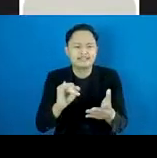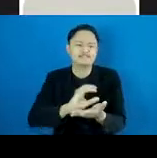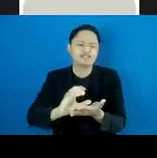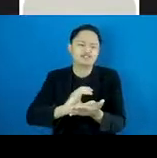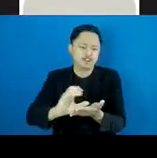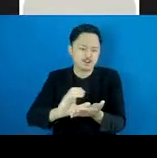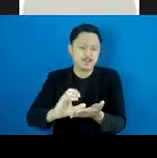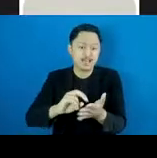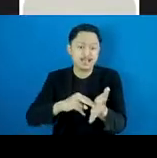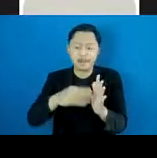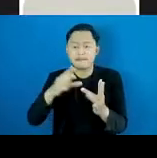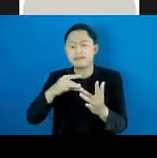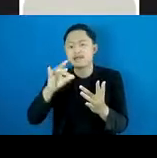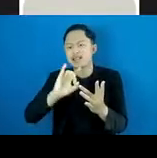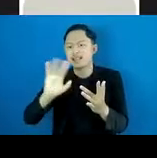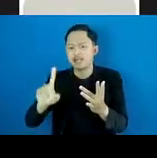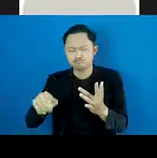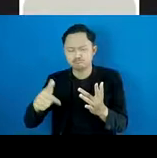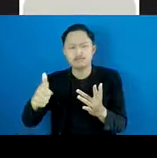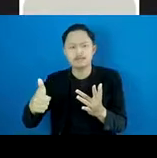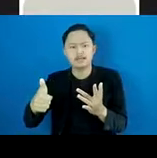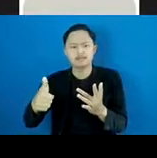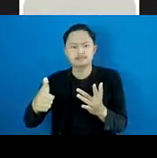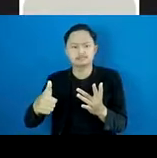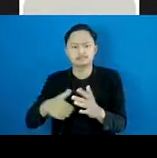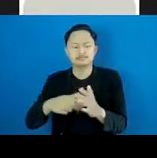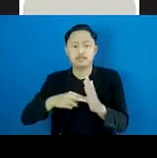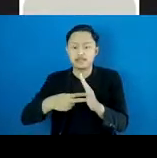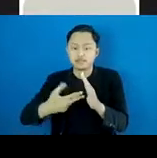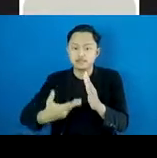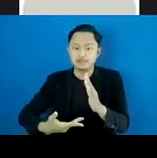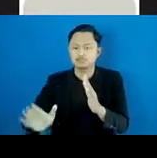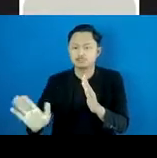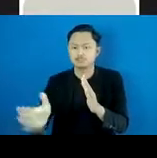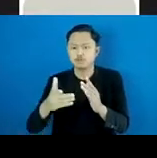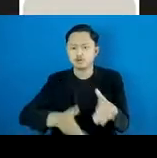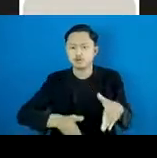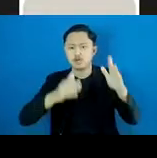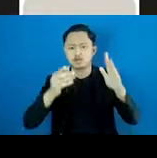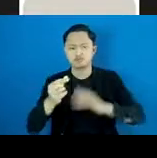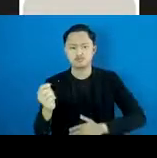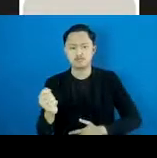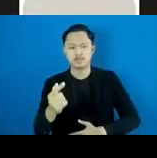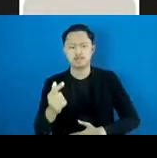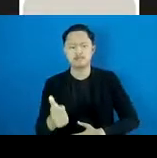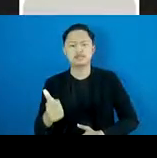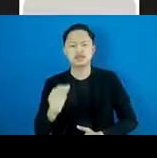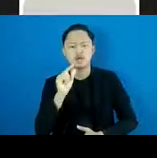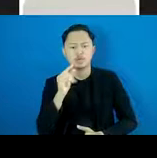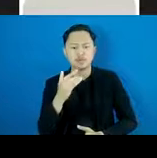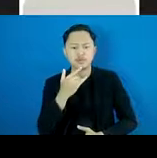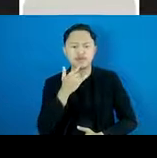this amount that they're financing at a post-tax cost of 6% only. So this is overall a win-win